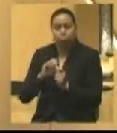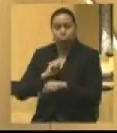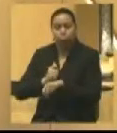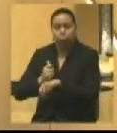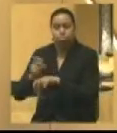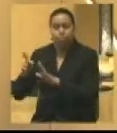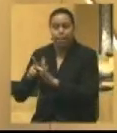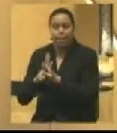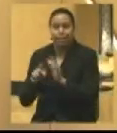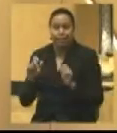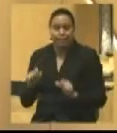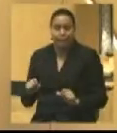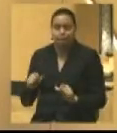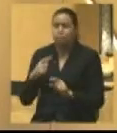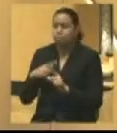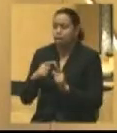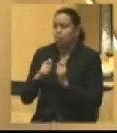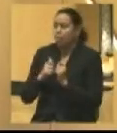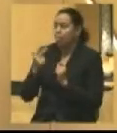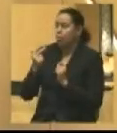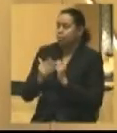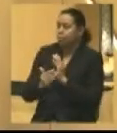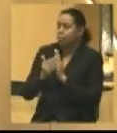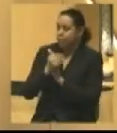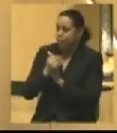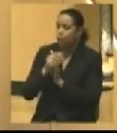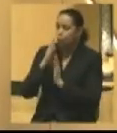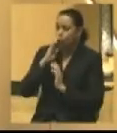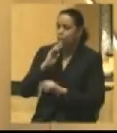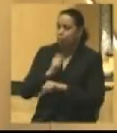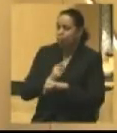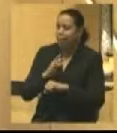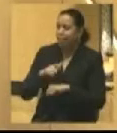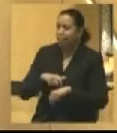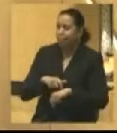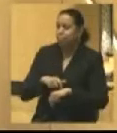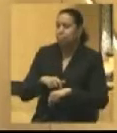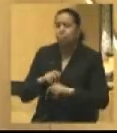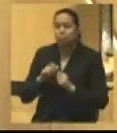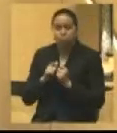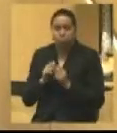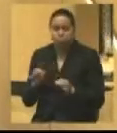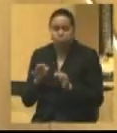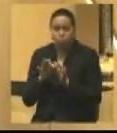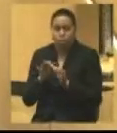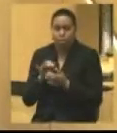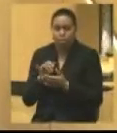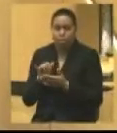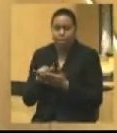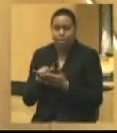now, with the 13th Amendment, I guess would have still been passed, of course, by that time. How crucial is